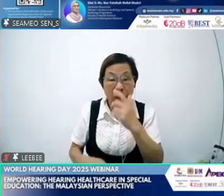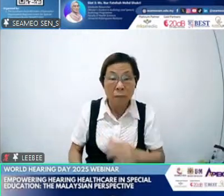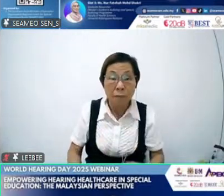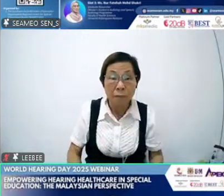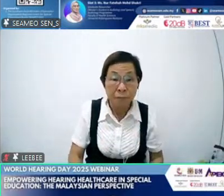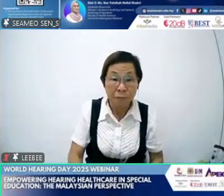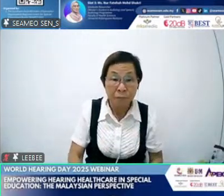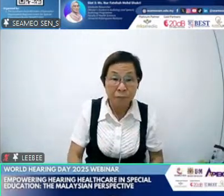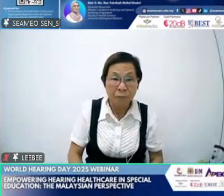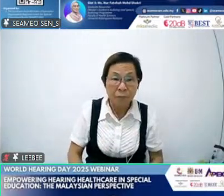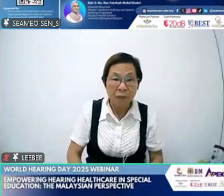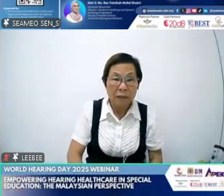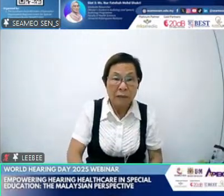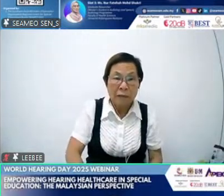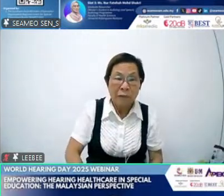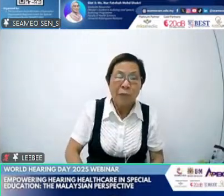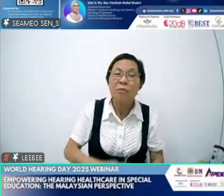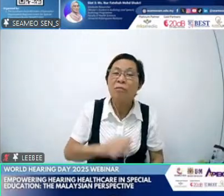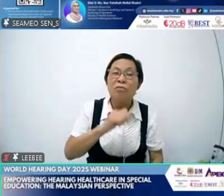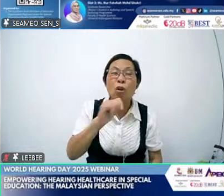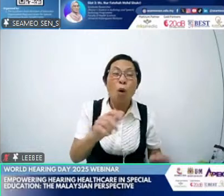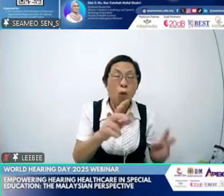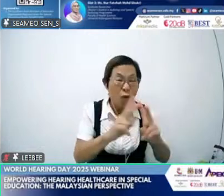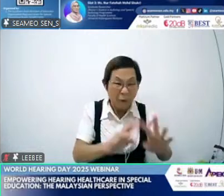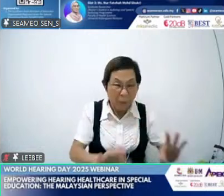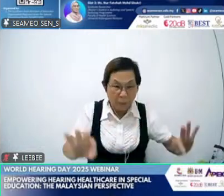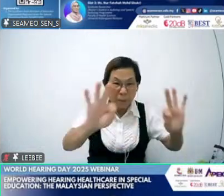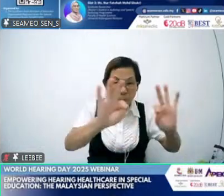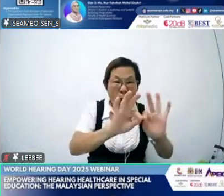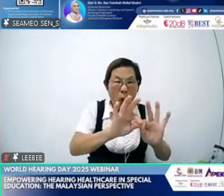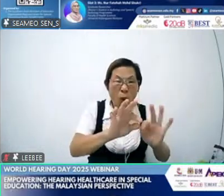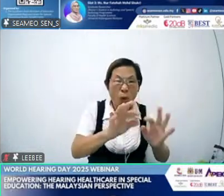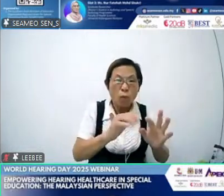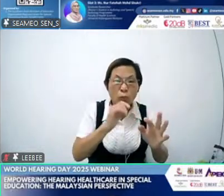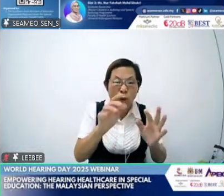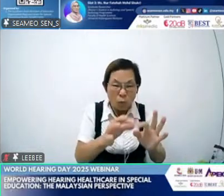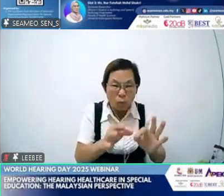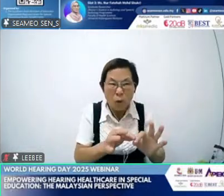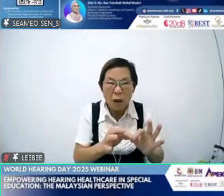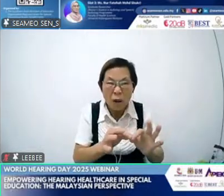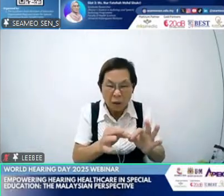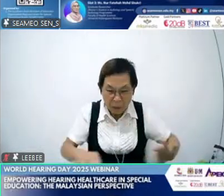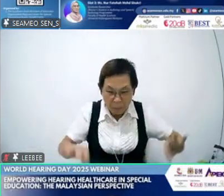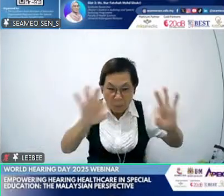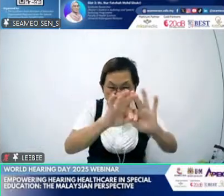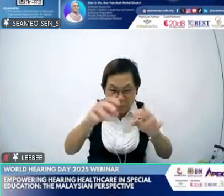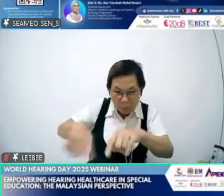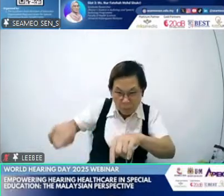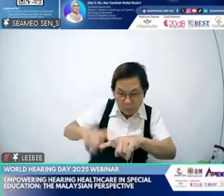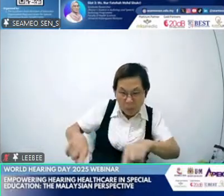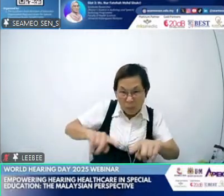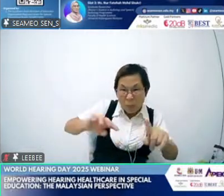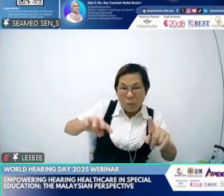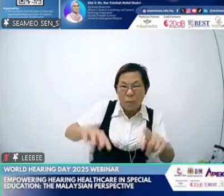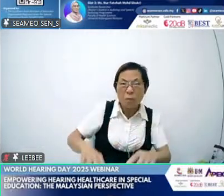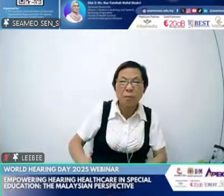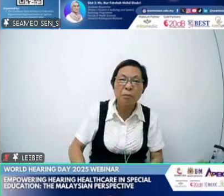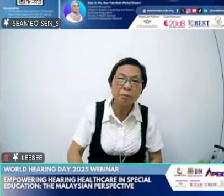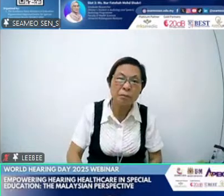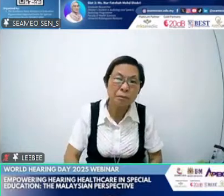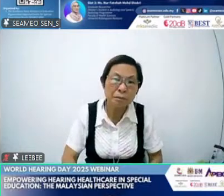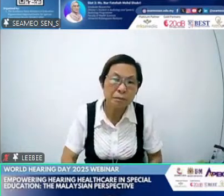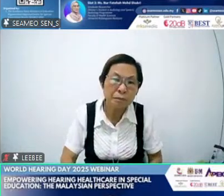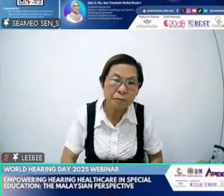not significantly statistical difference between this aspect.